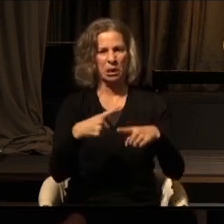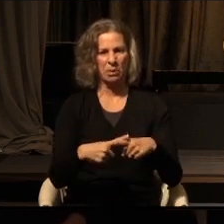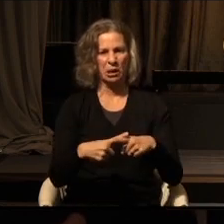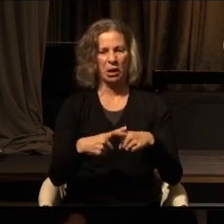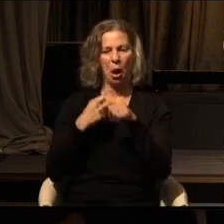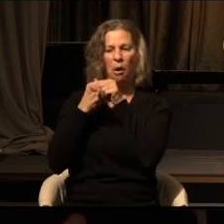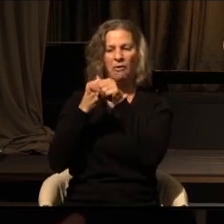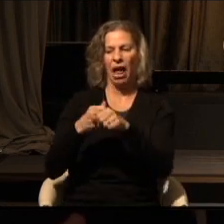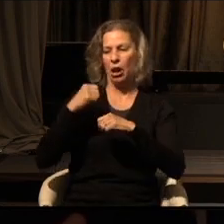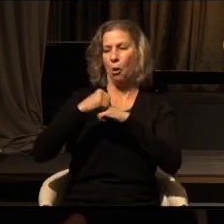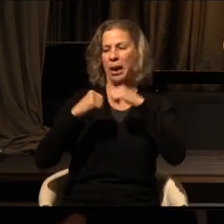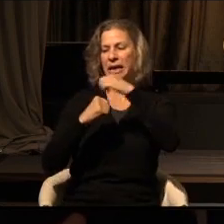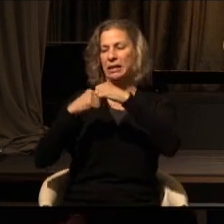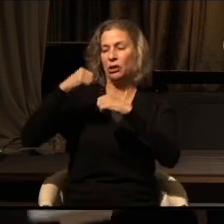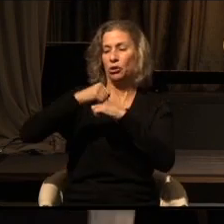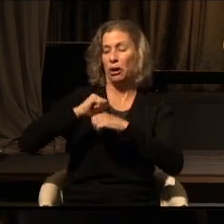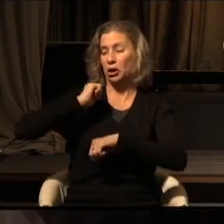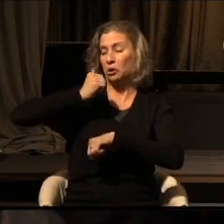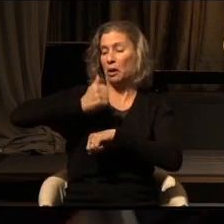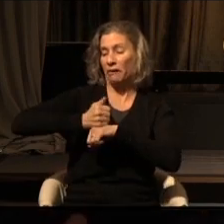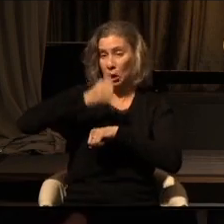forefathers.